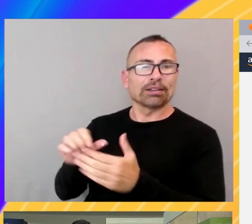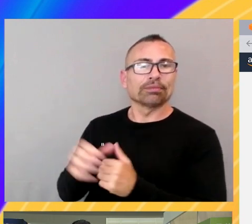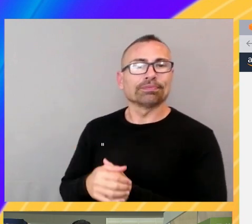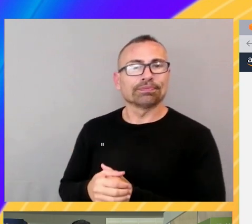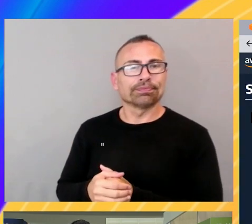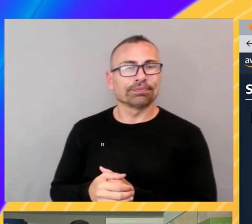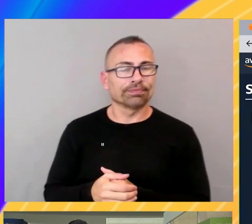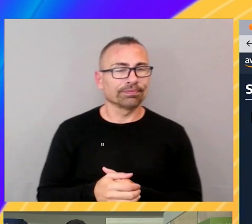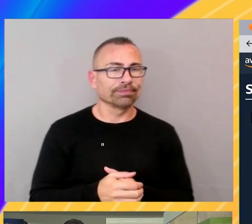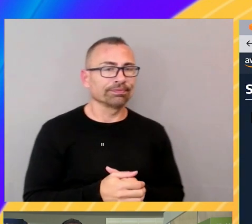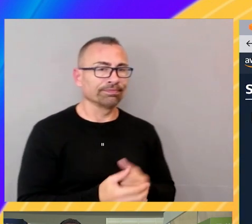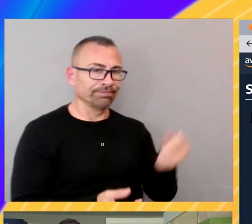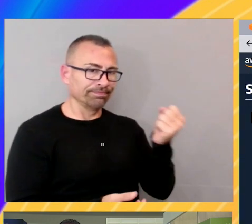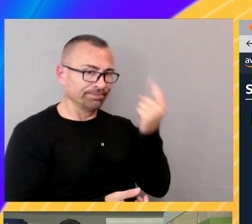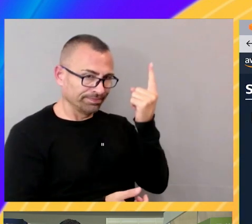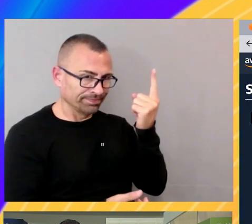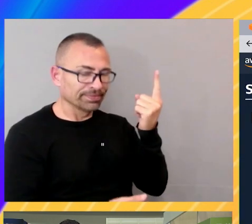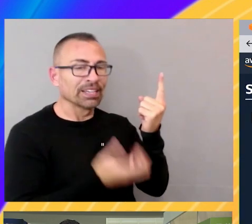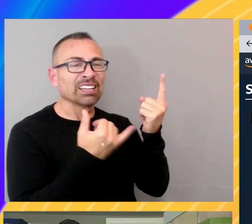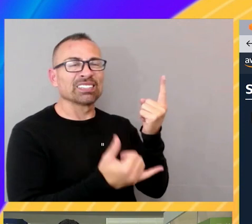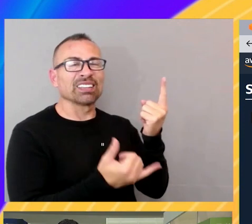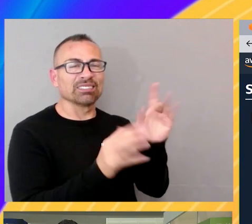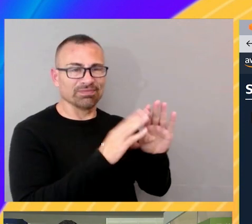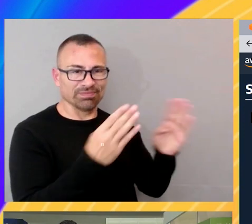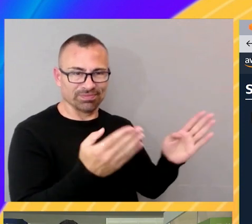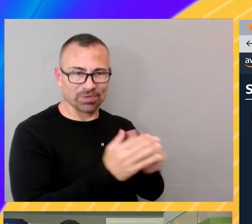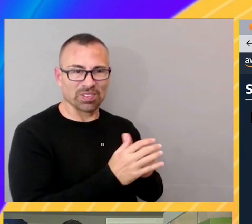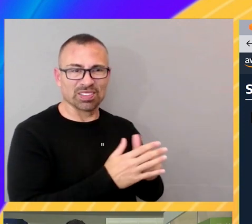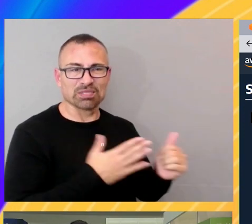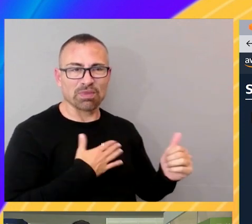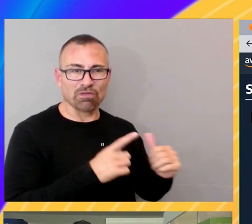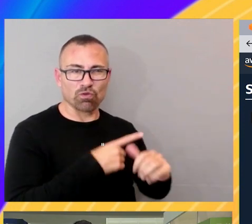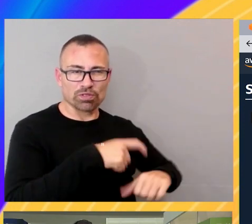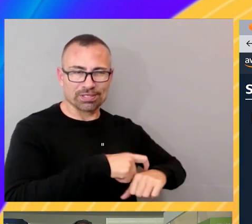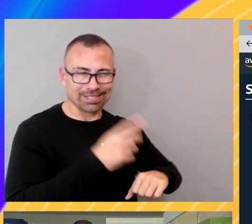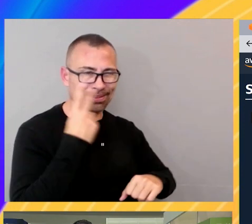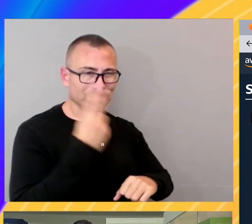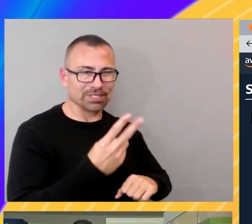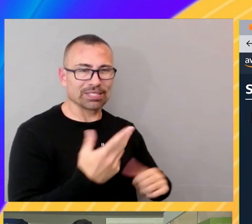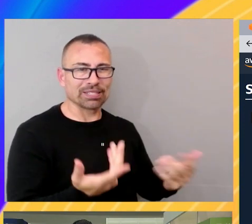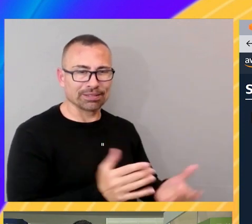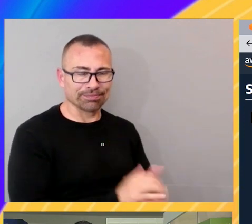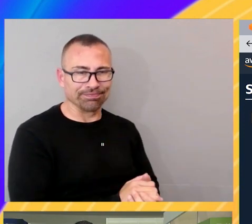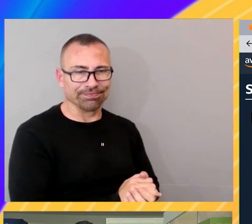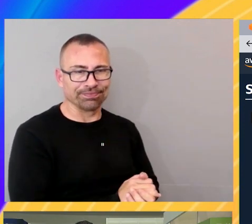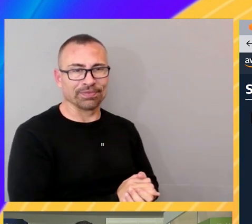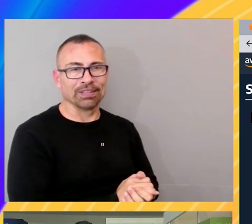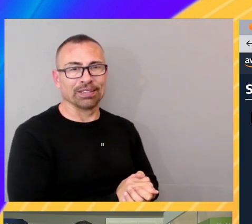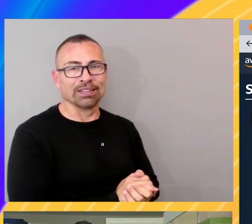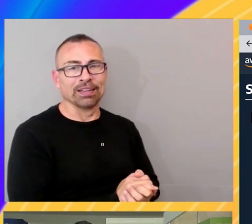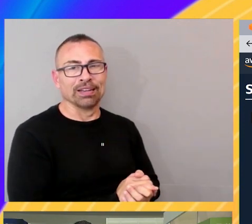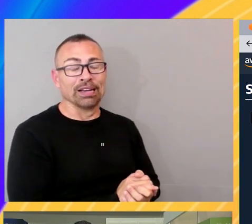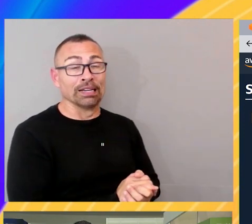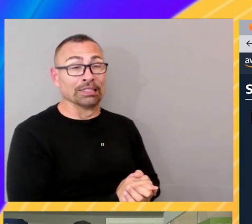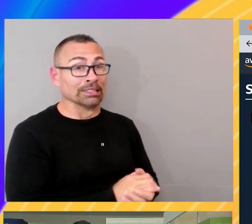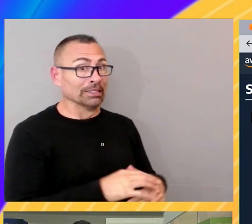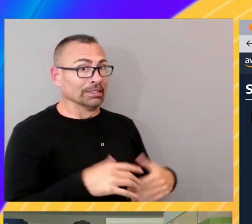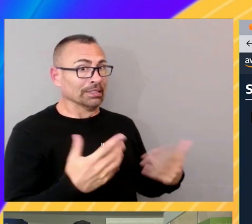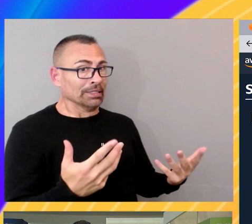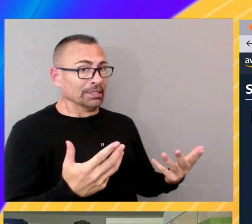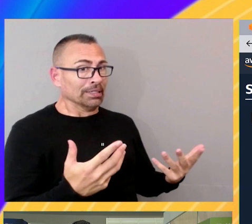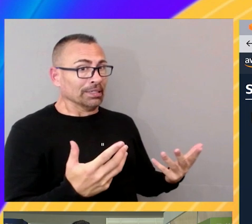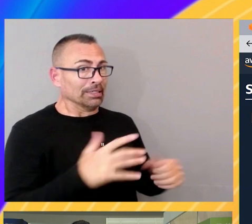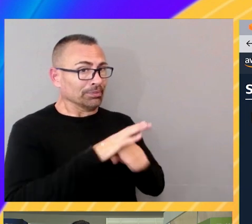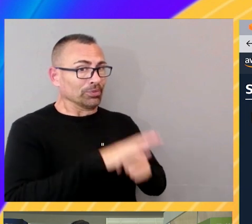have this open, and this is my first time seeing it, so, cross your fingers for me, everyone. So the